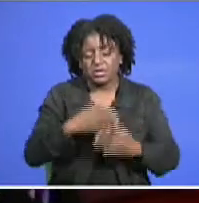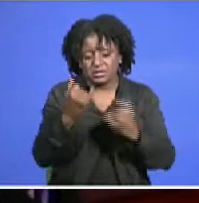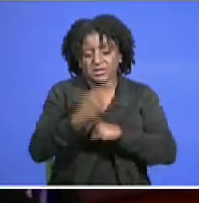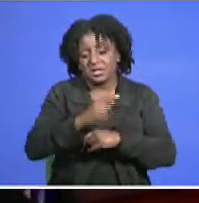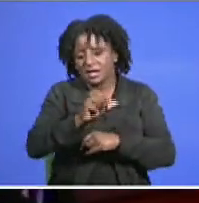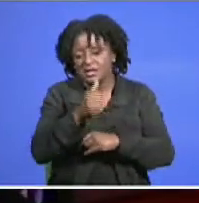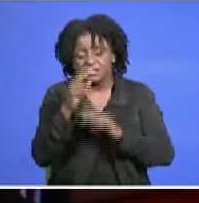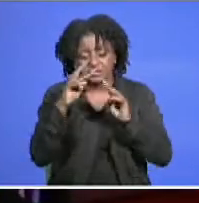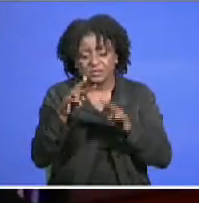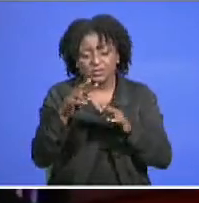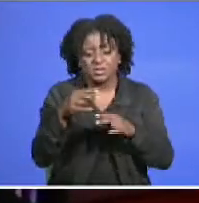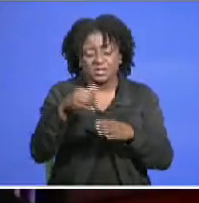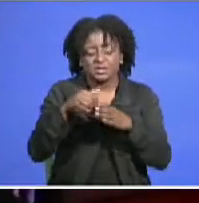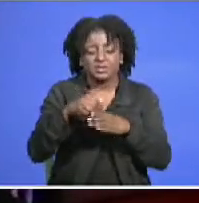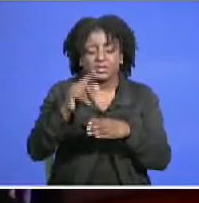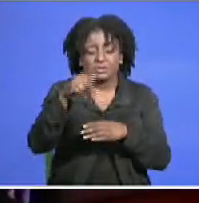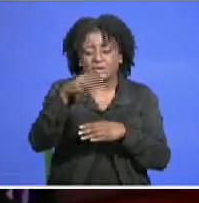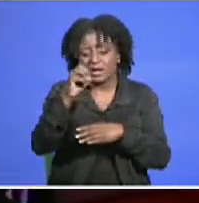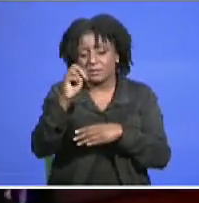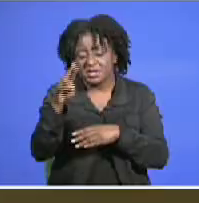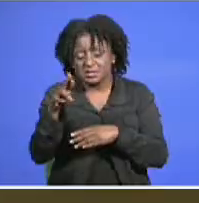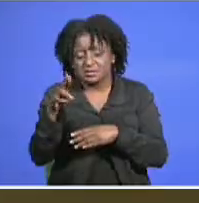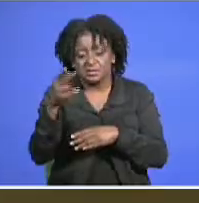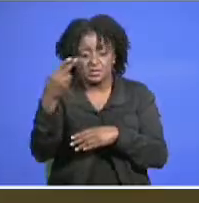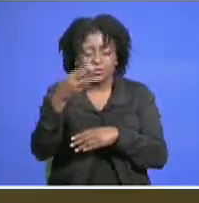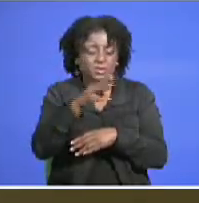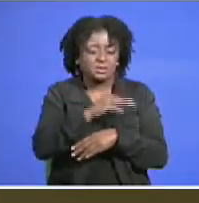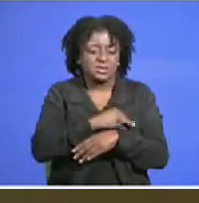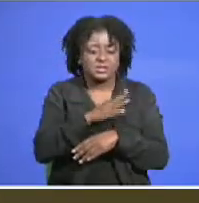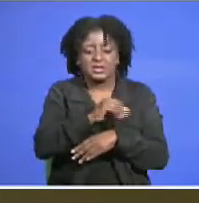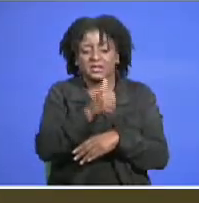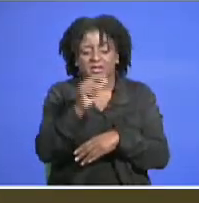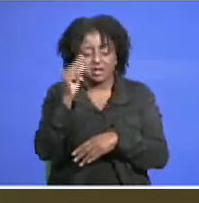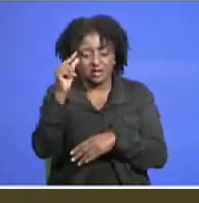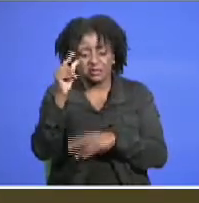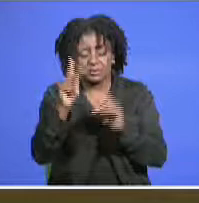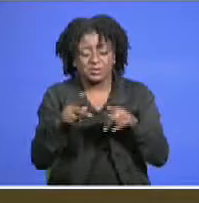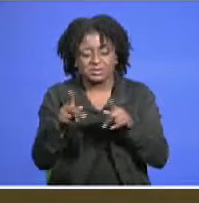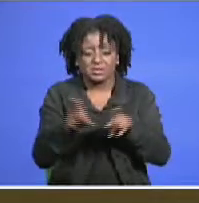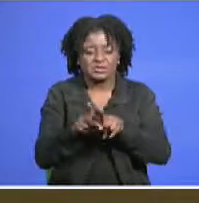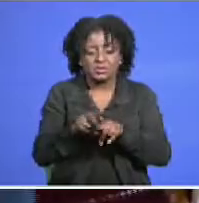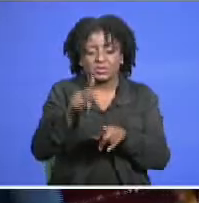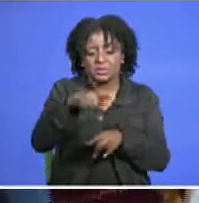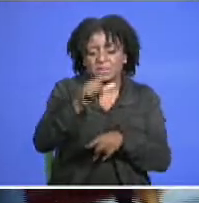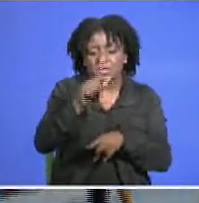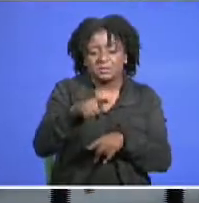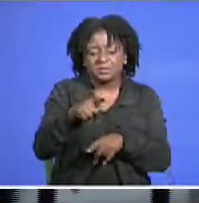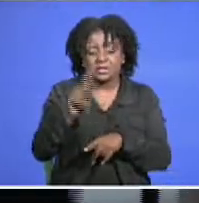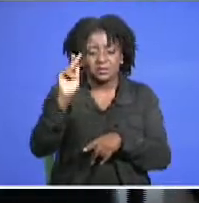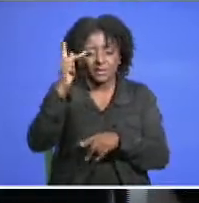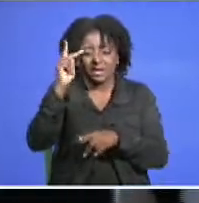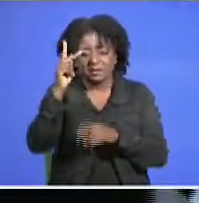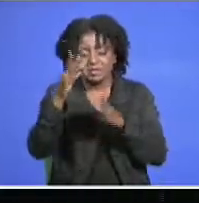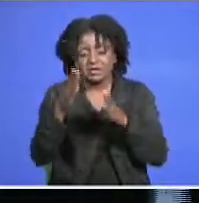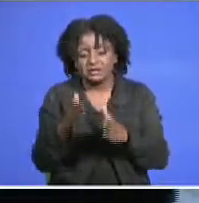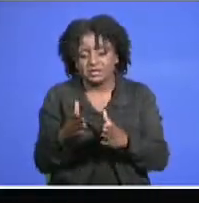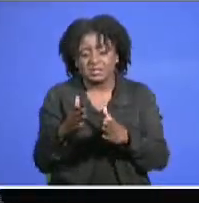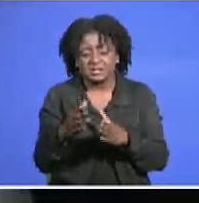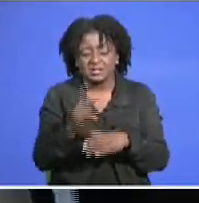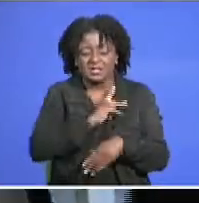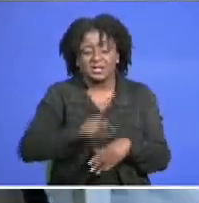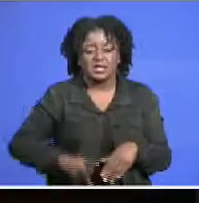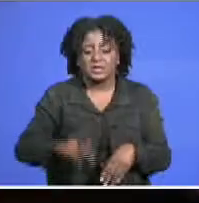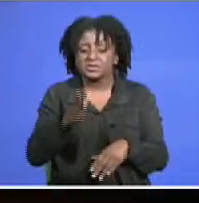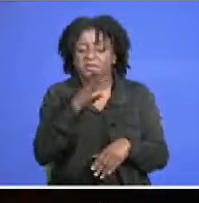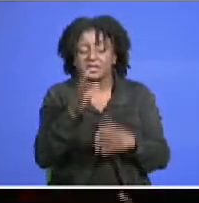Minister, Dr. the Honorable Hubert Minnis, and other government officials, as well as Progressive Liberal Party parliamentarians. King was the mother